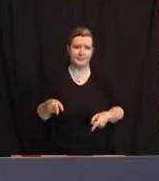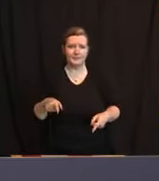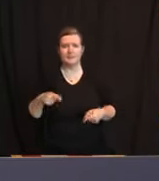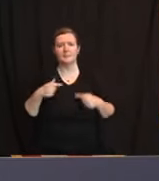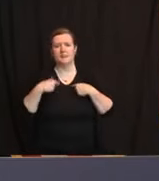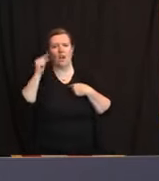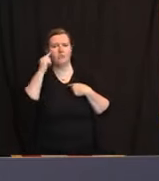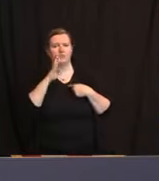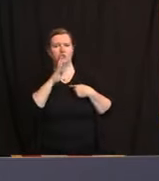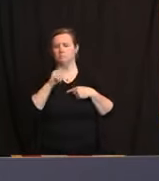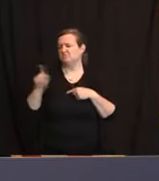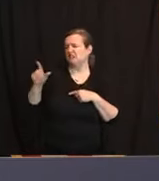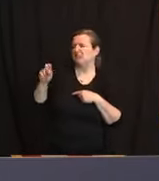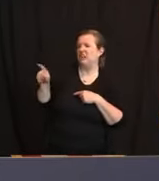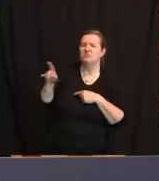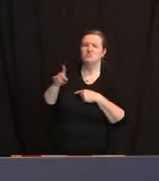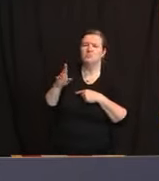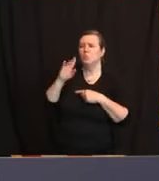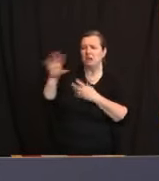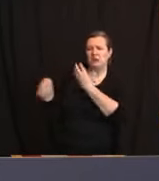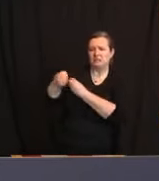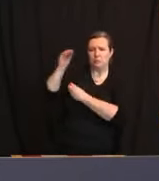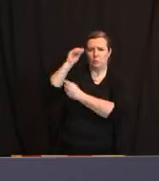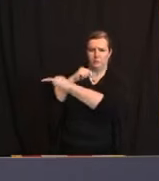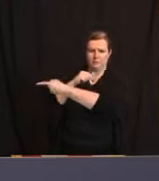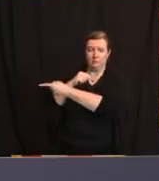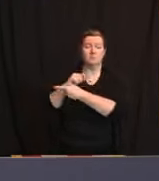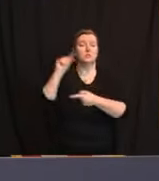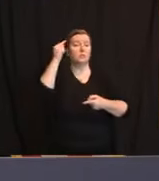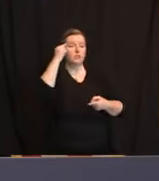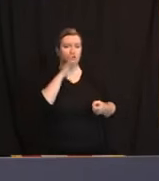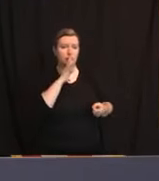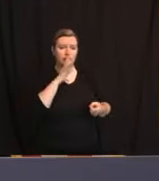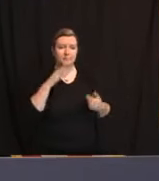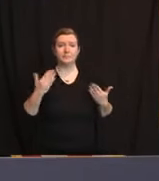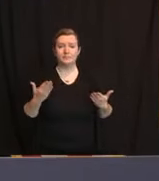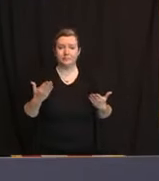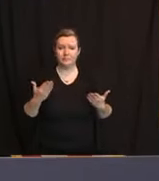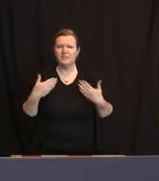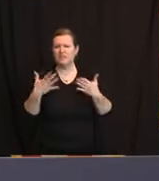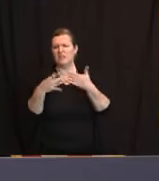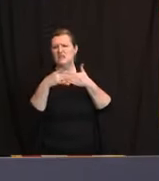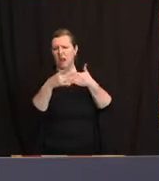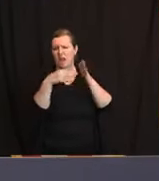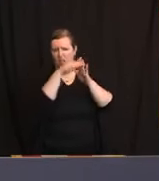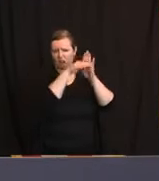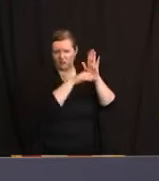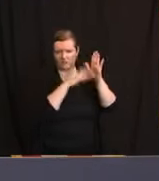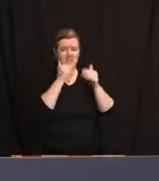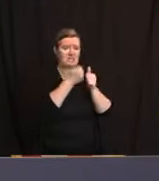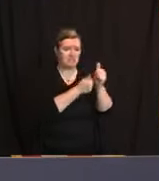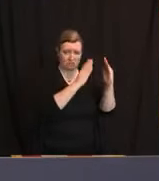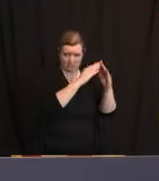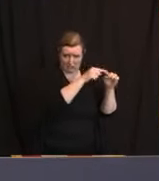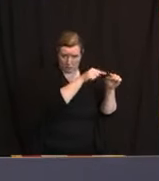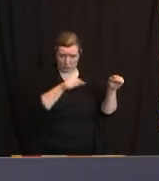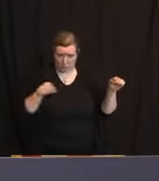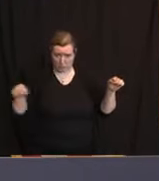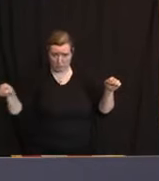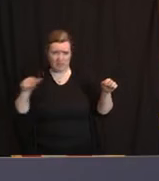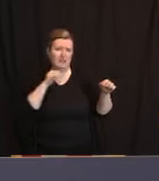in. We are, as I think you're hearing today, giving guidance at sort of not a 10,000-foot level